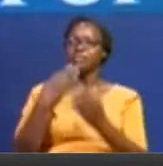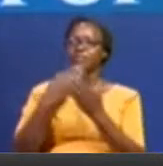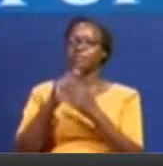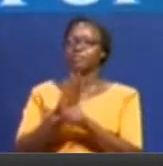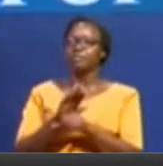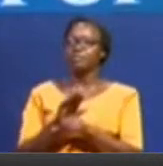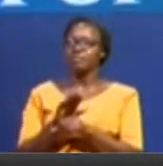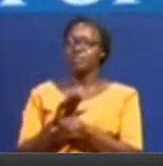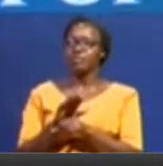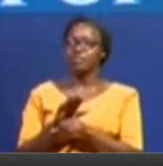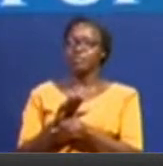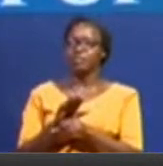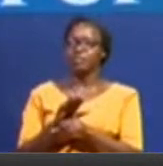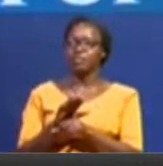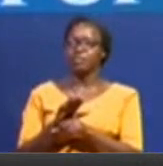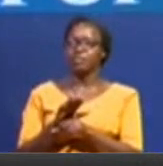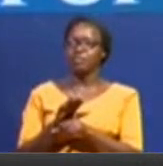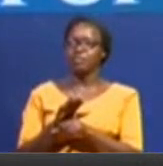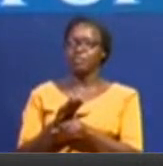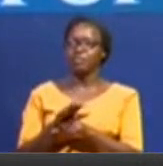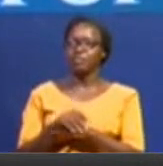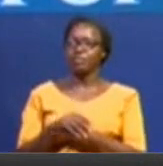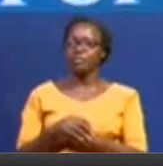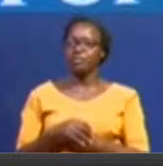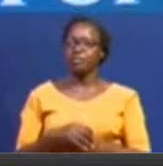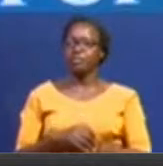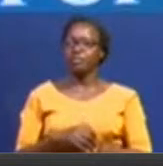Chair. The